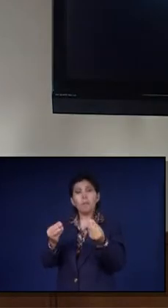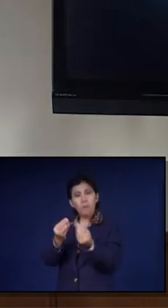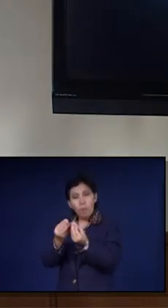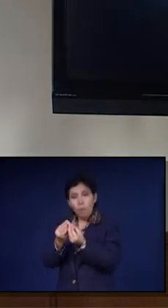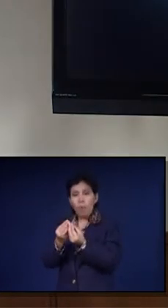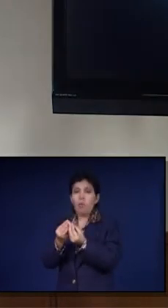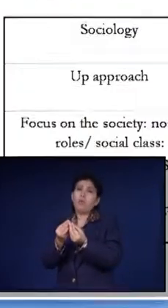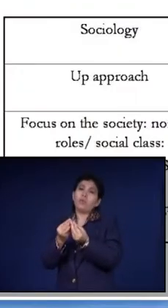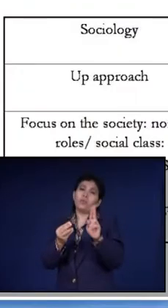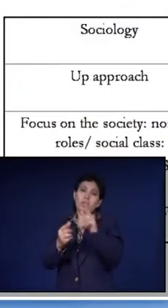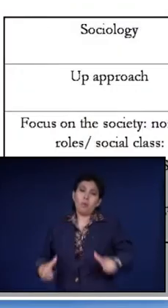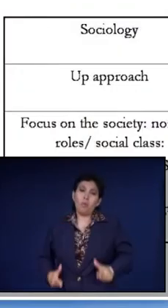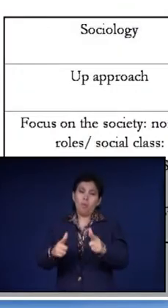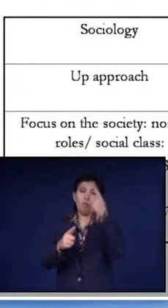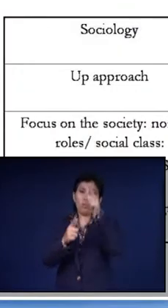deer hunting.